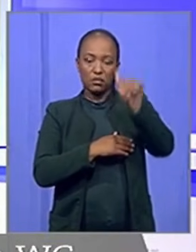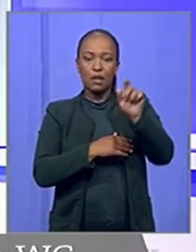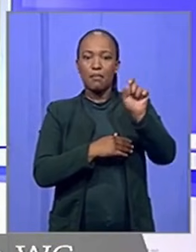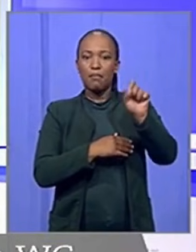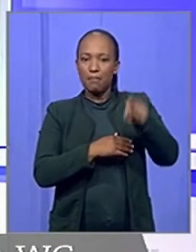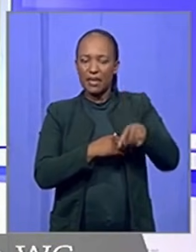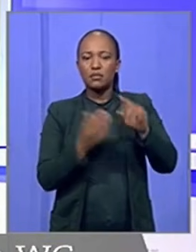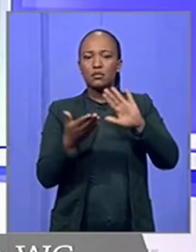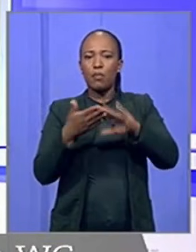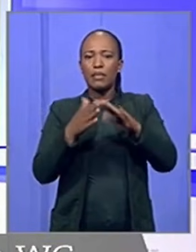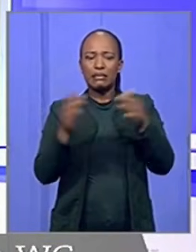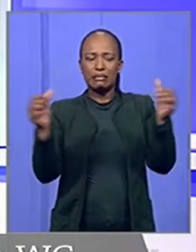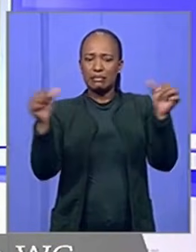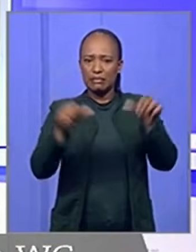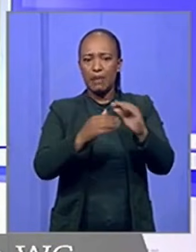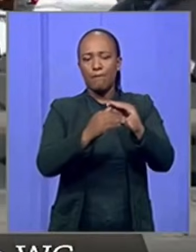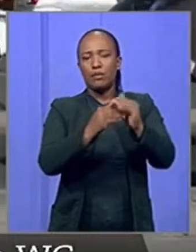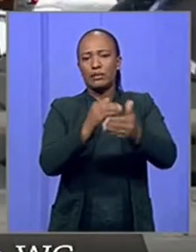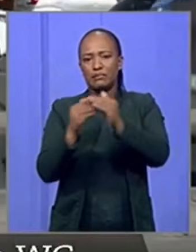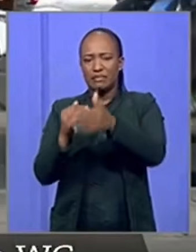nepo.